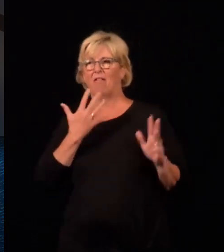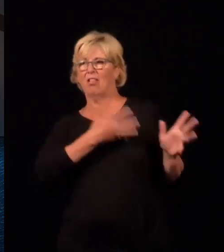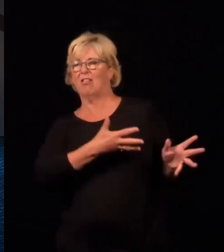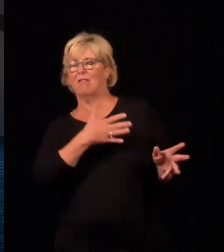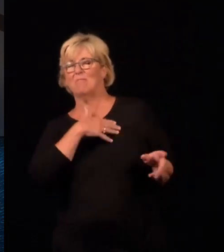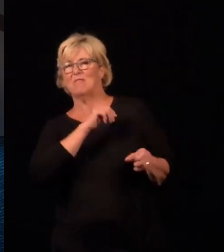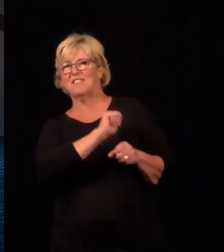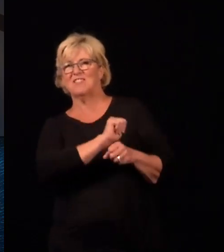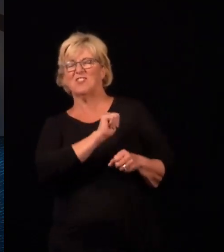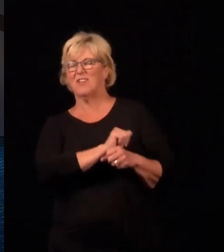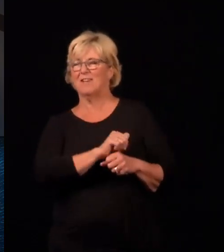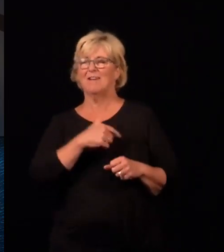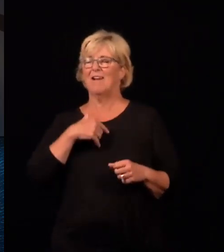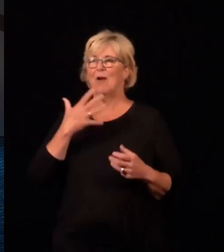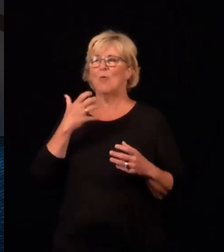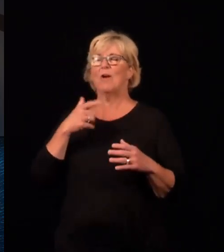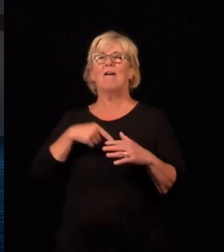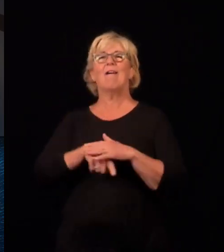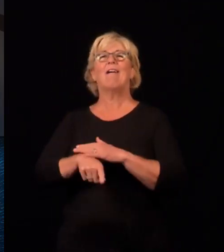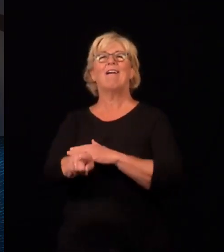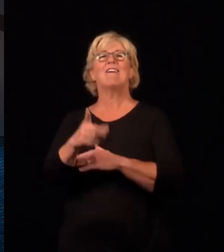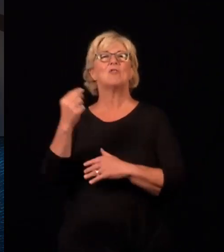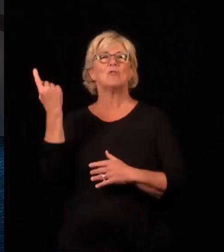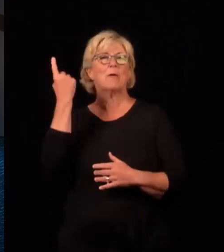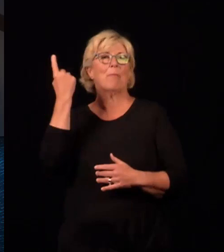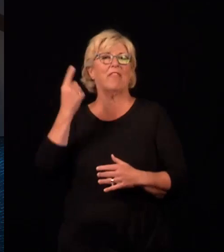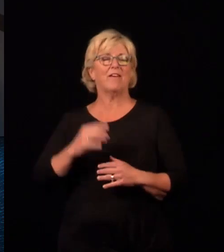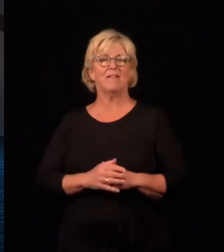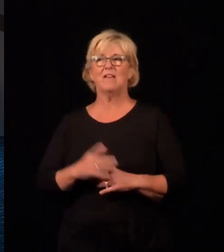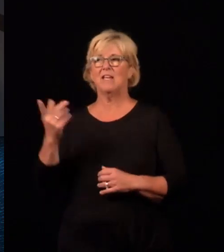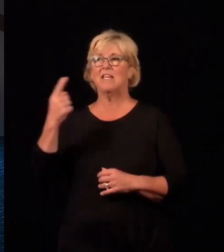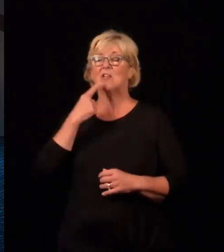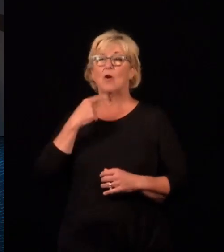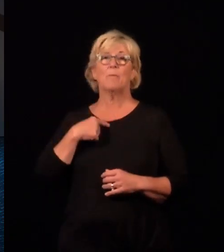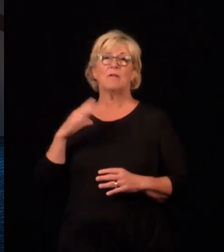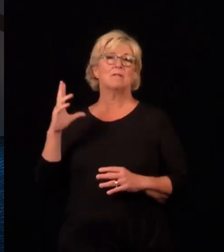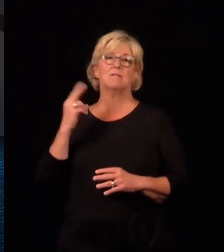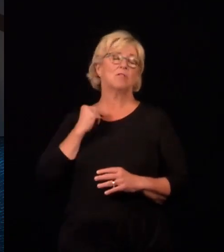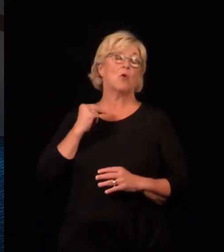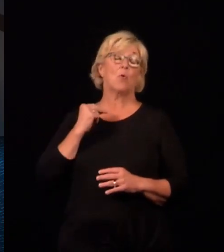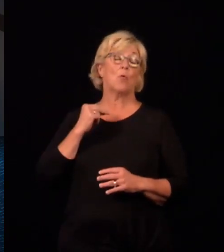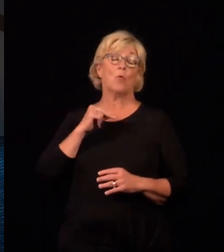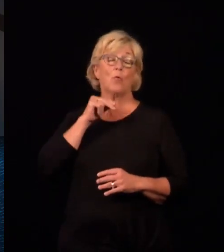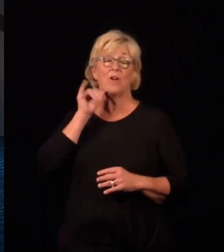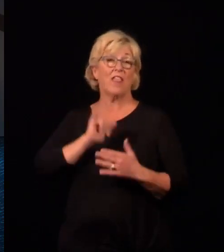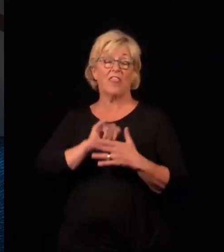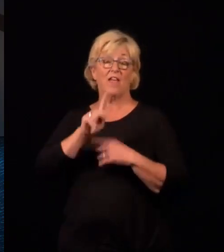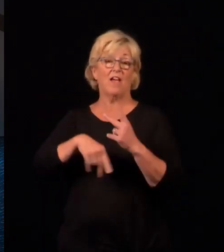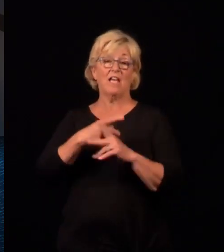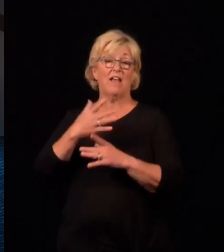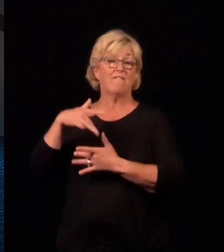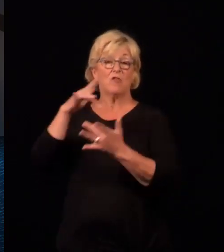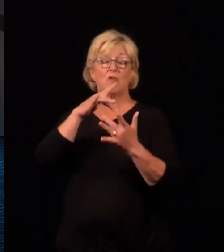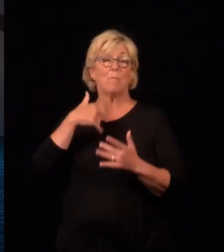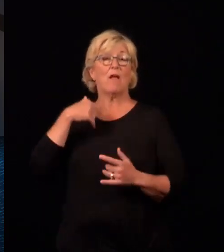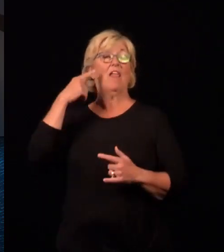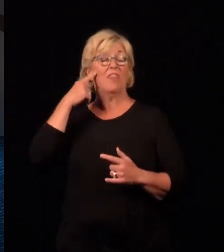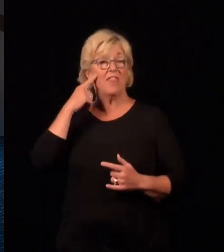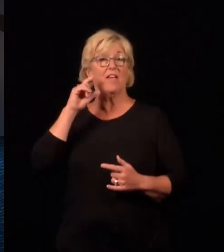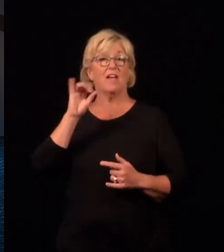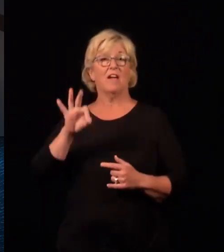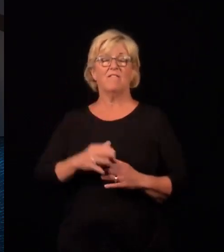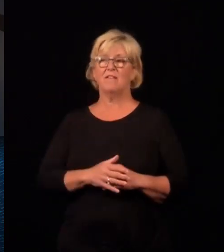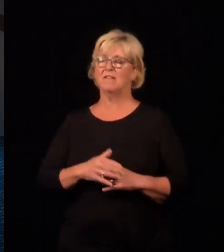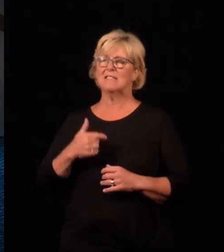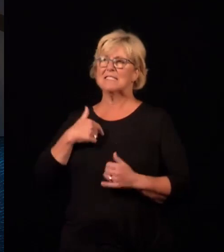help a little, and I was looking for anything. He just told me it was not the kind of trip that I was thinking about, but